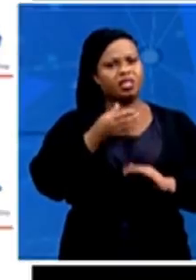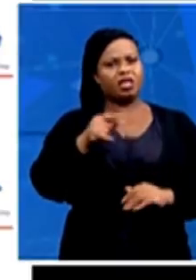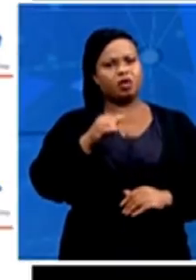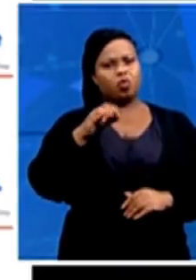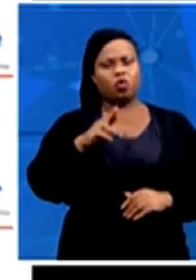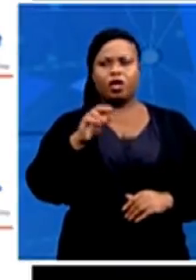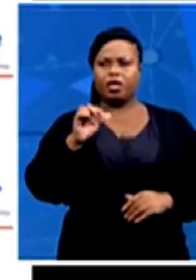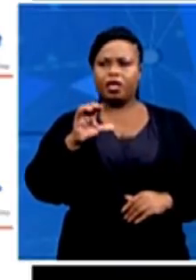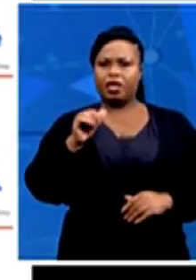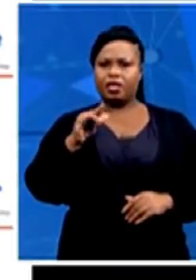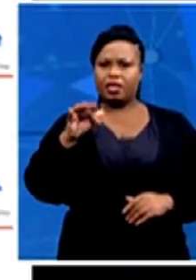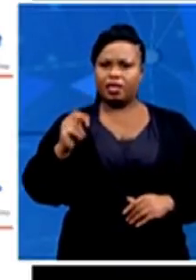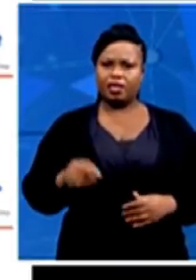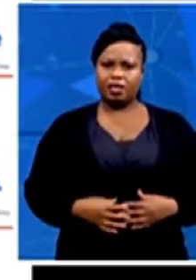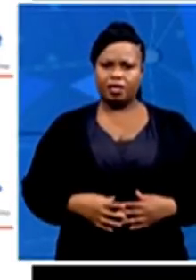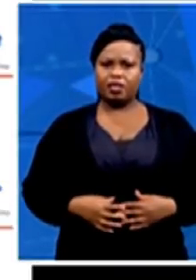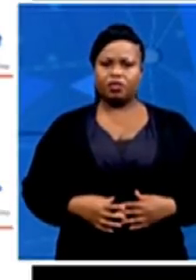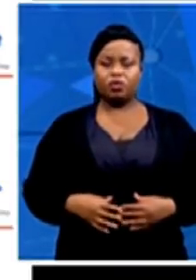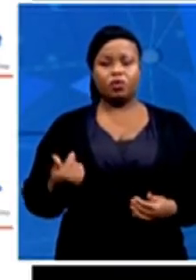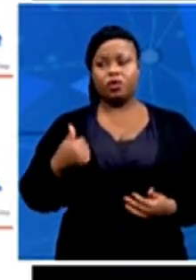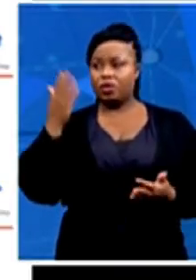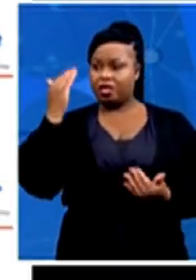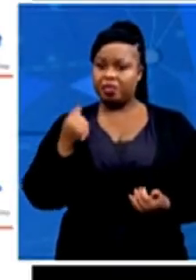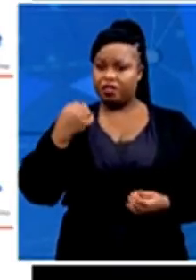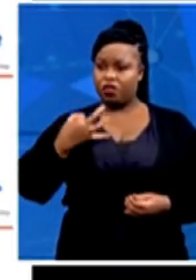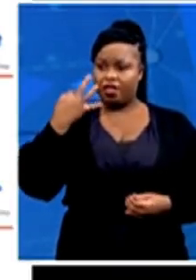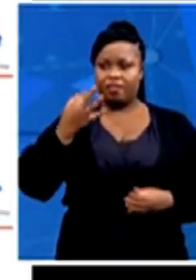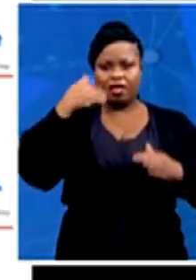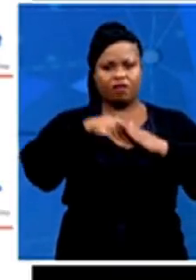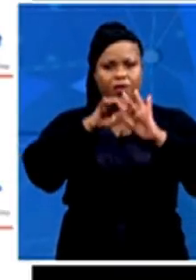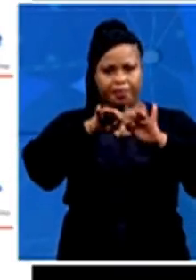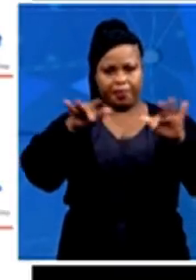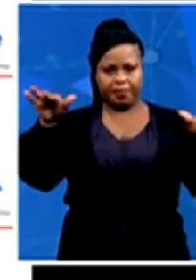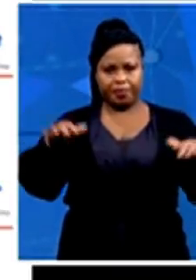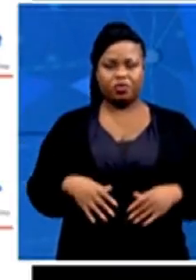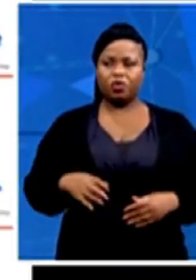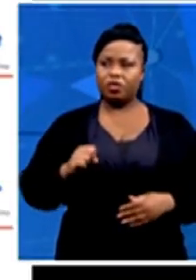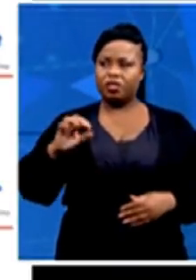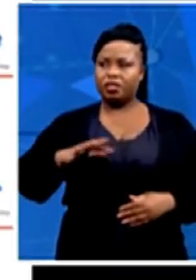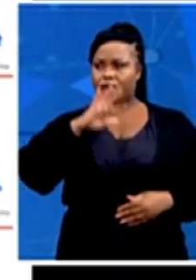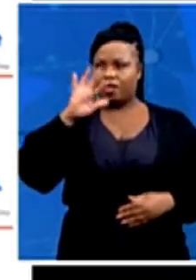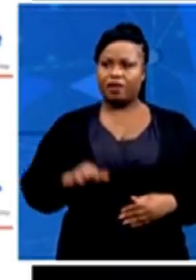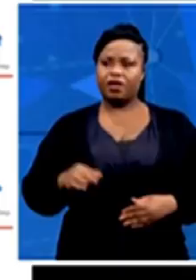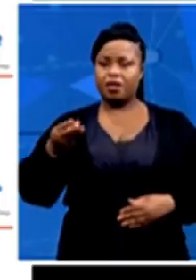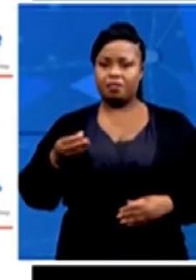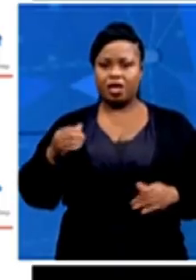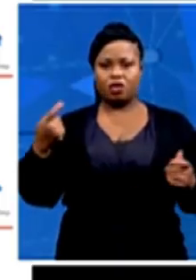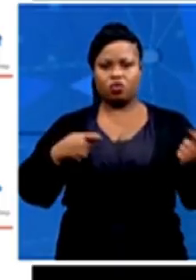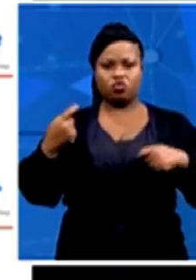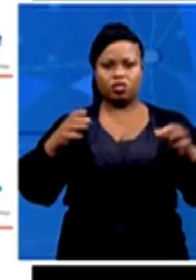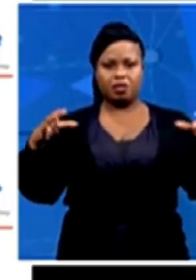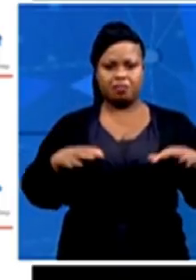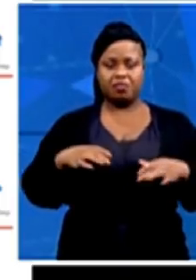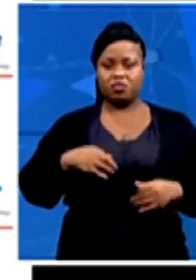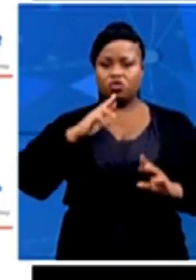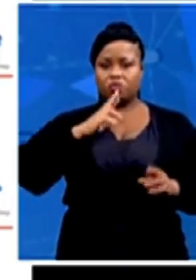our expectation of the third wave? So the South African Modelling Consortium has put this together. We reported on it last week. You'll see to the right bottom is the